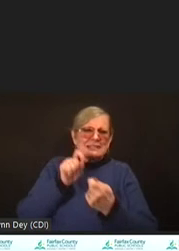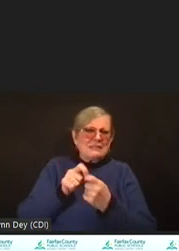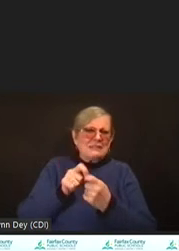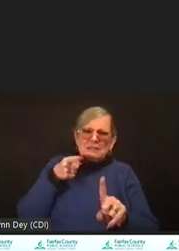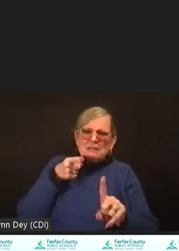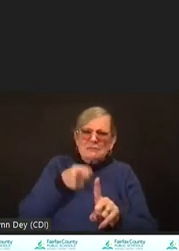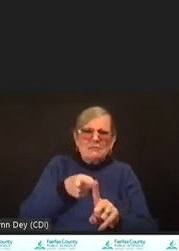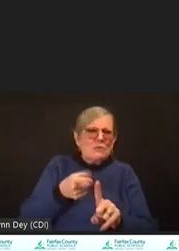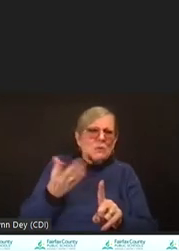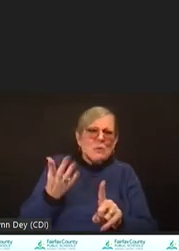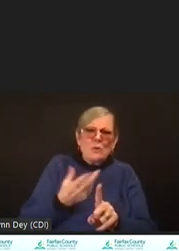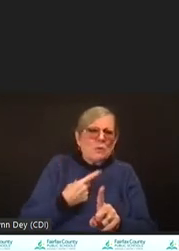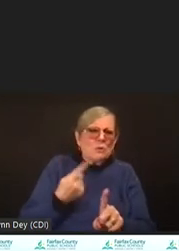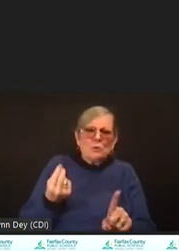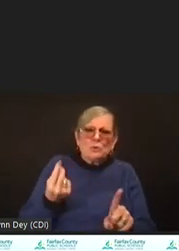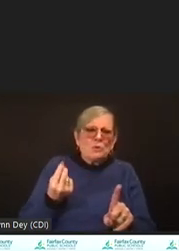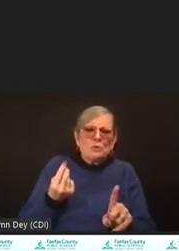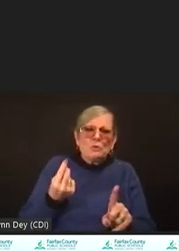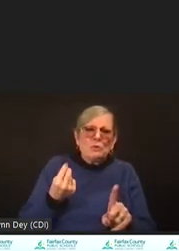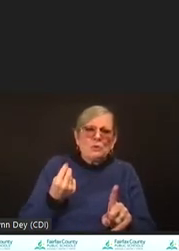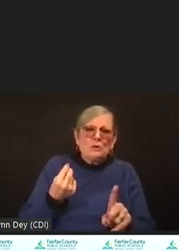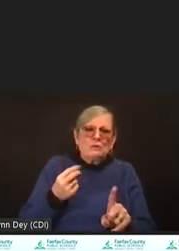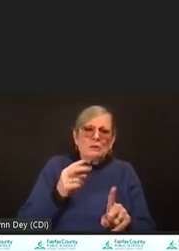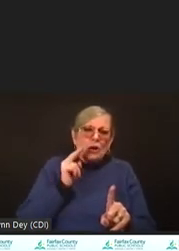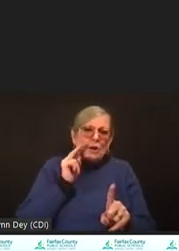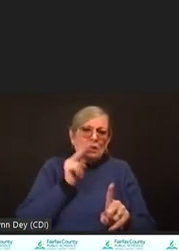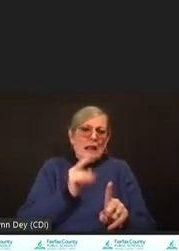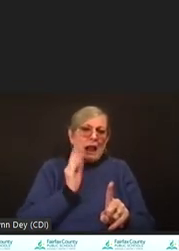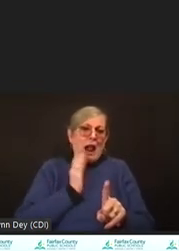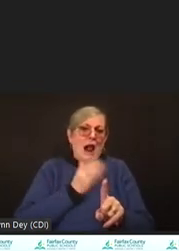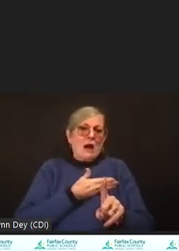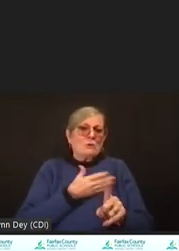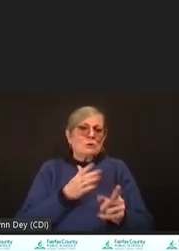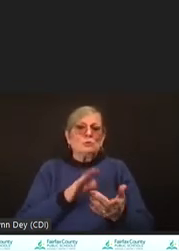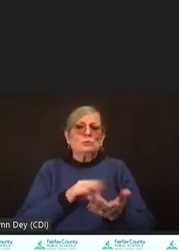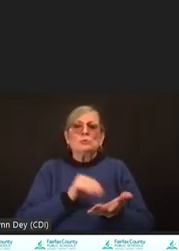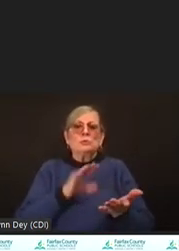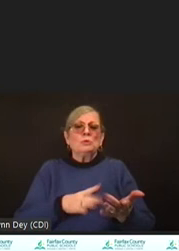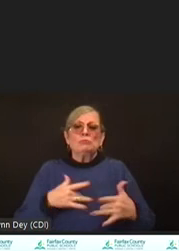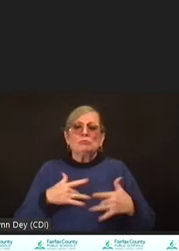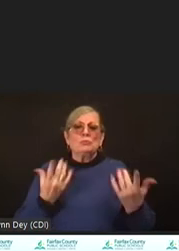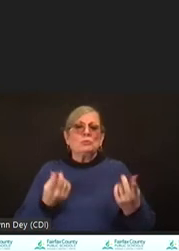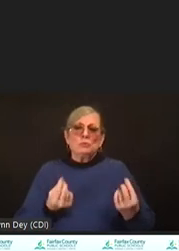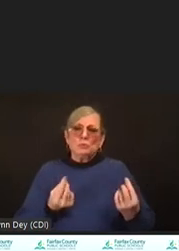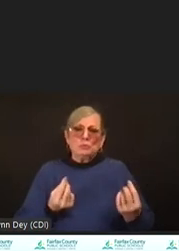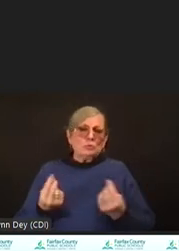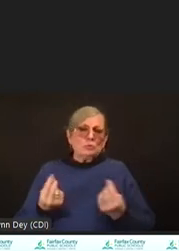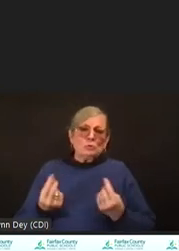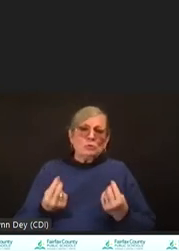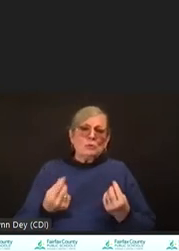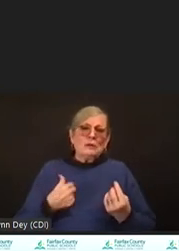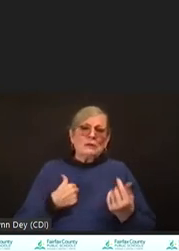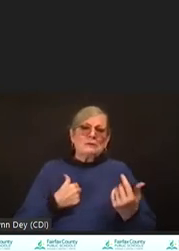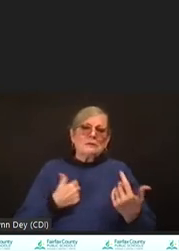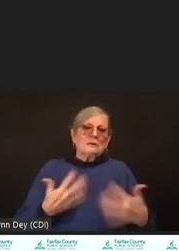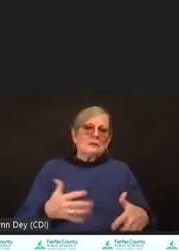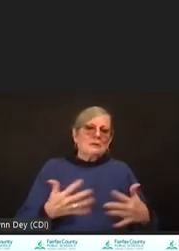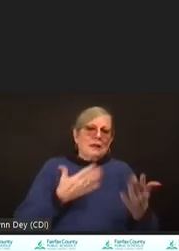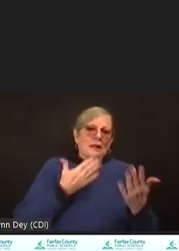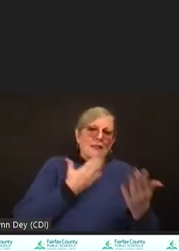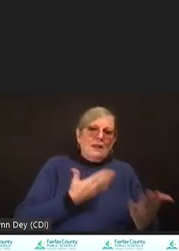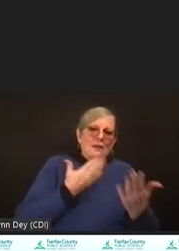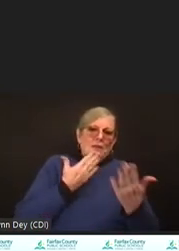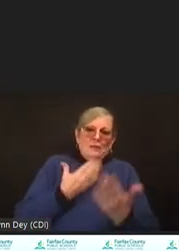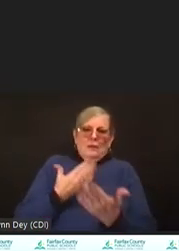closely at how our students have done. We want to take this opportunity to thank all of you here, our parents,